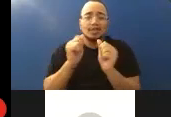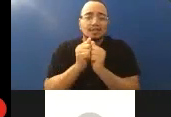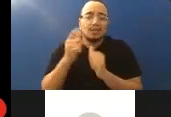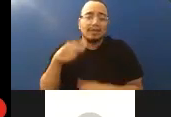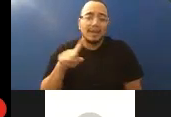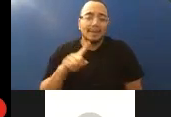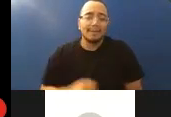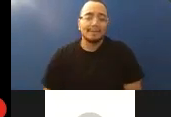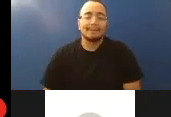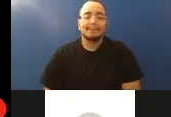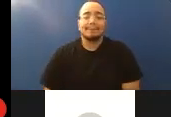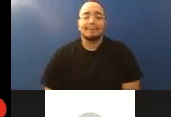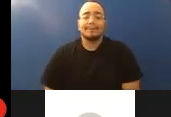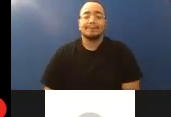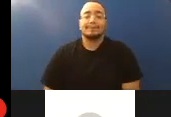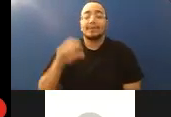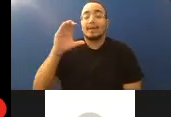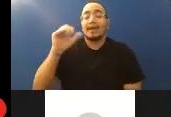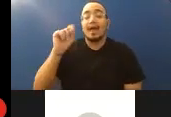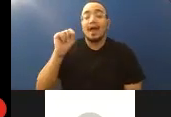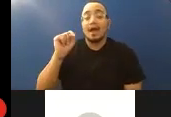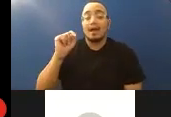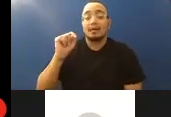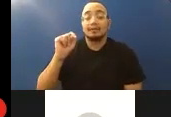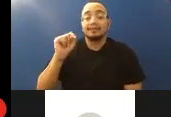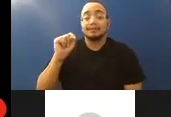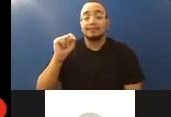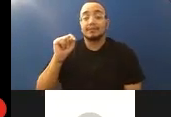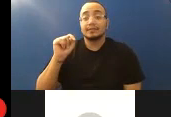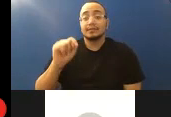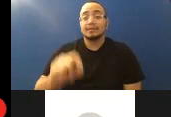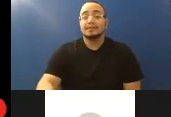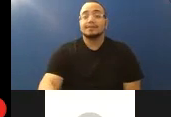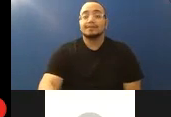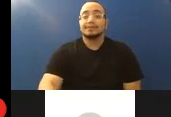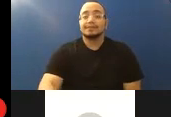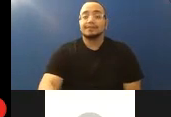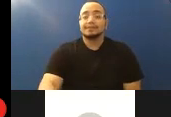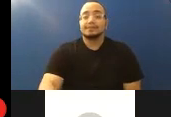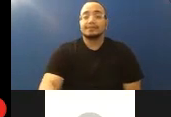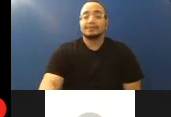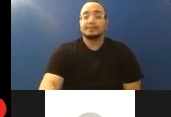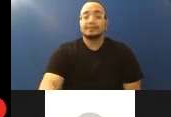Did Tahita or Devon, did either of you want to respond to that?